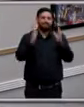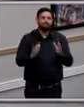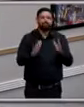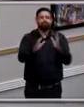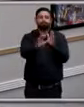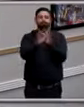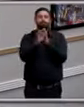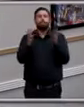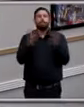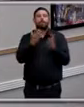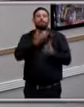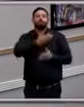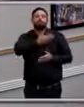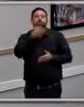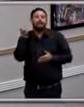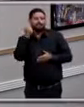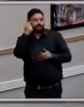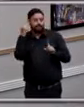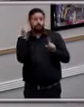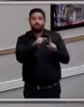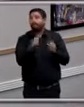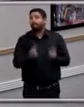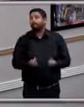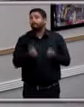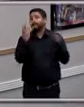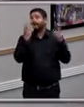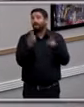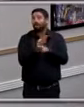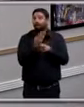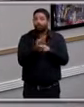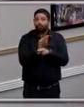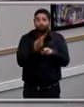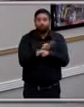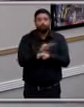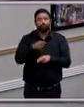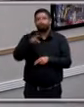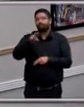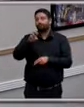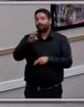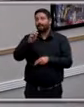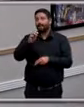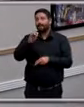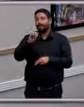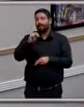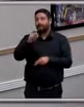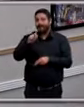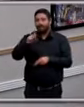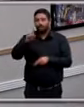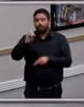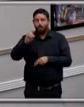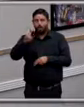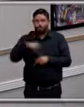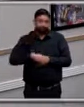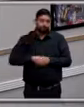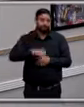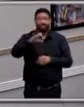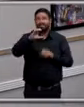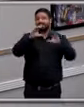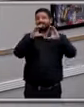works best for them. Many of them use things such as Remind 101, Class